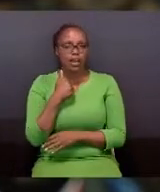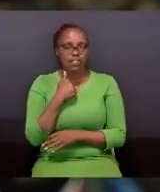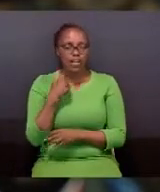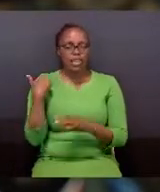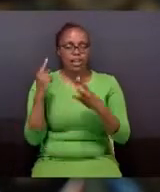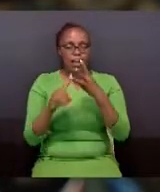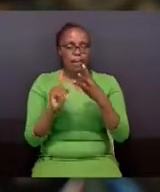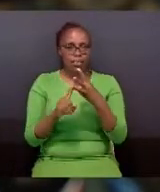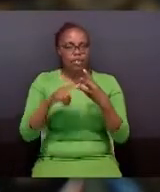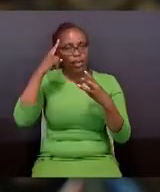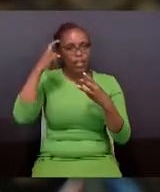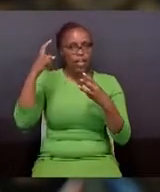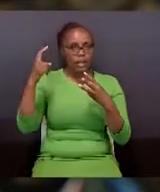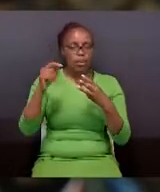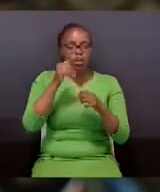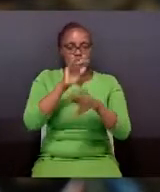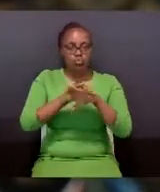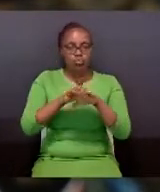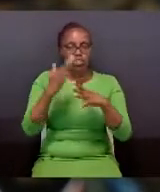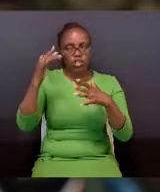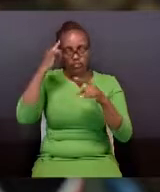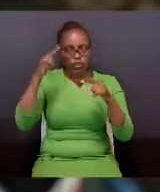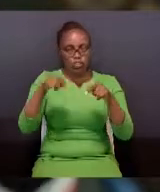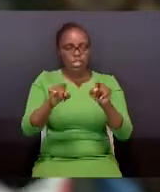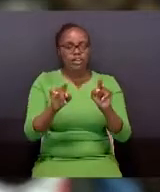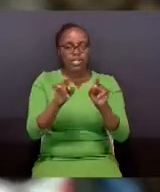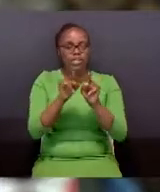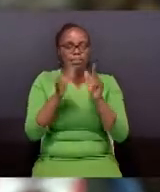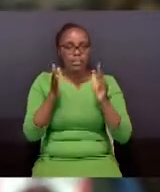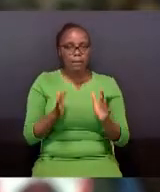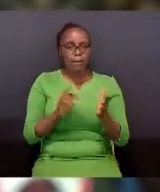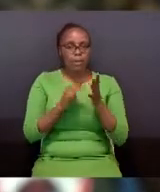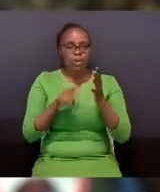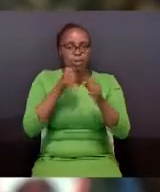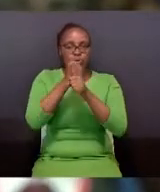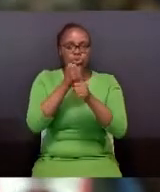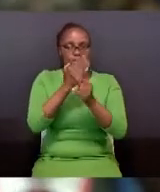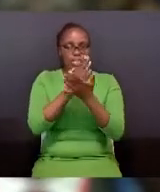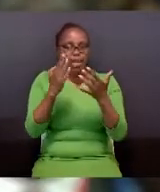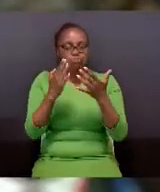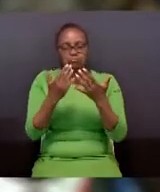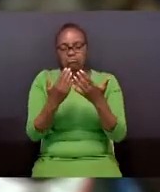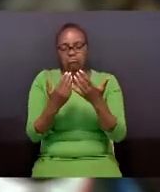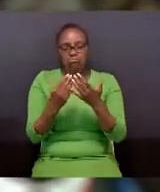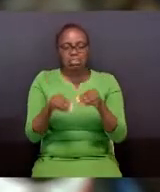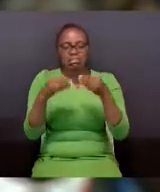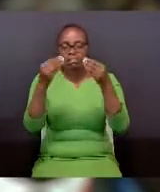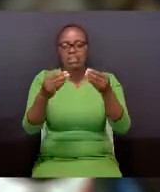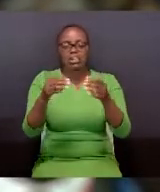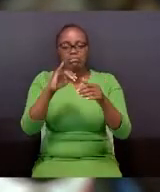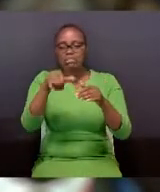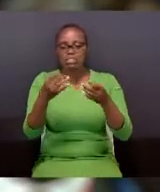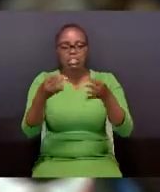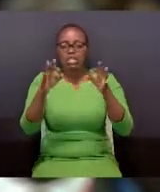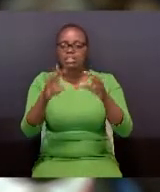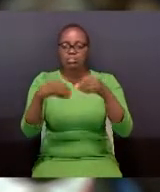Third, you're doing a good thing for yourself as a person. So you're not doing some charity. And we were told today